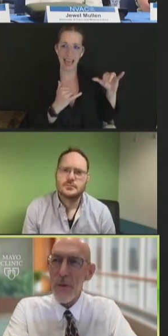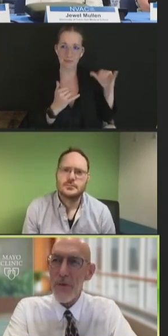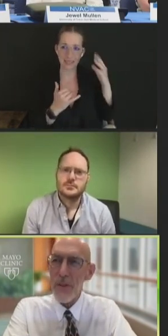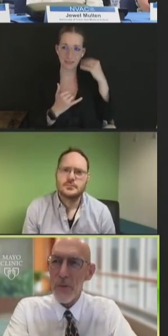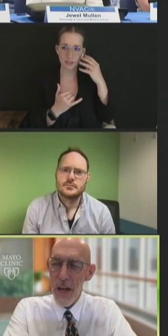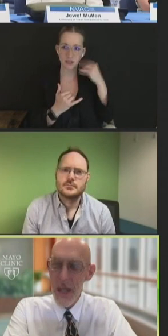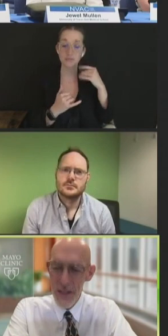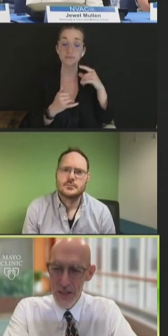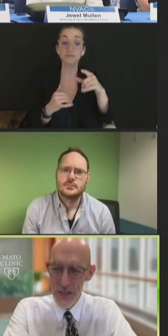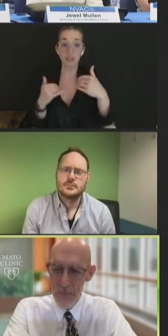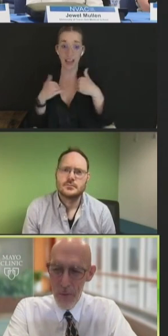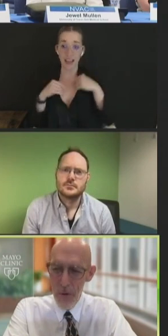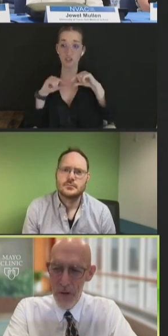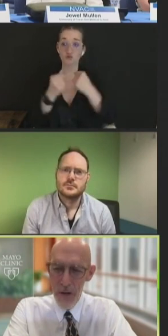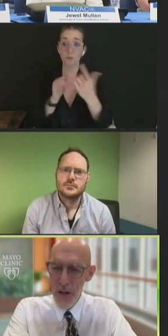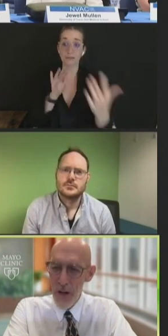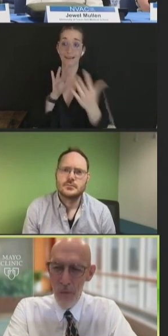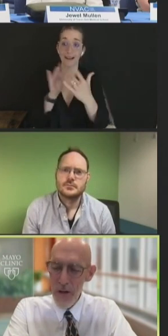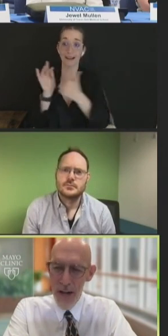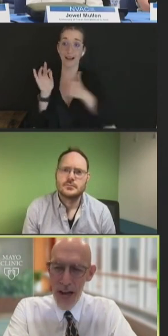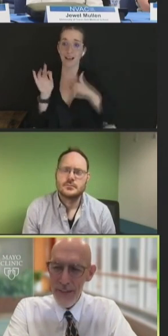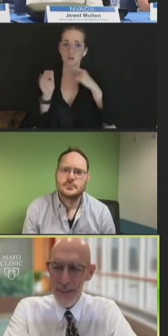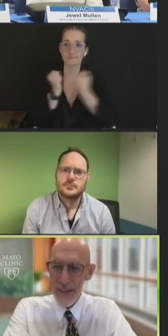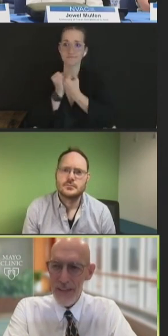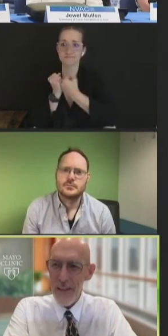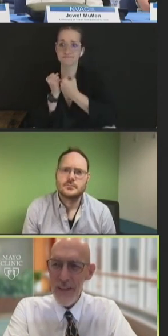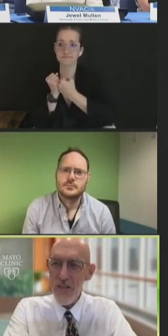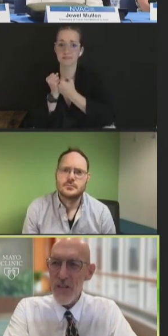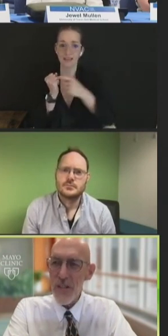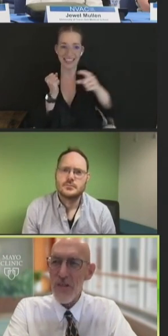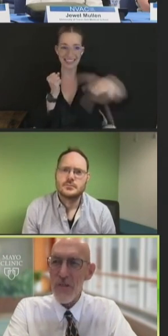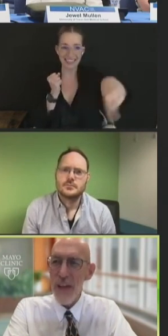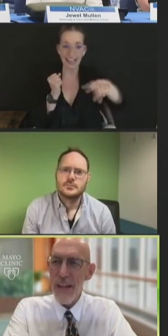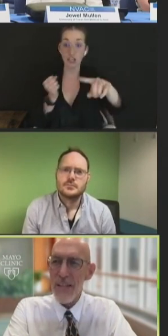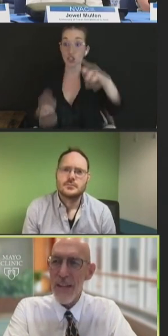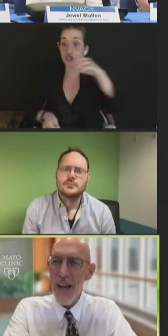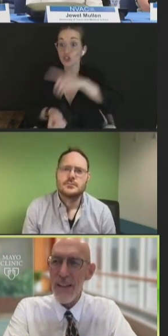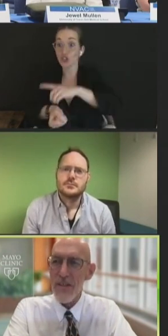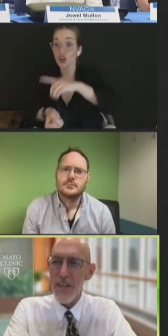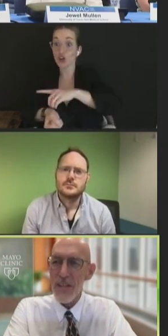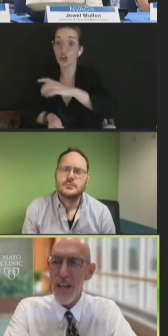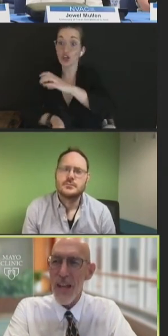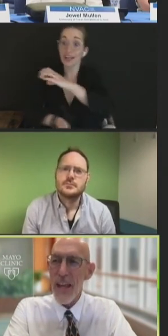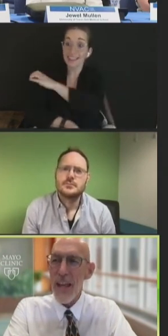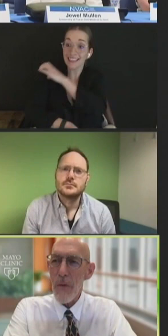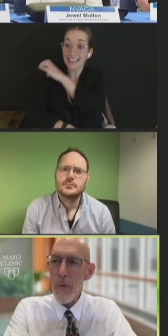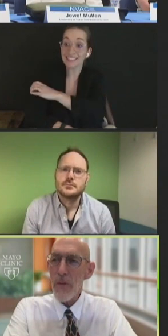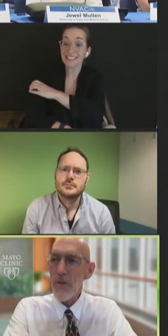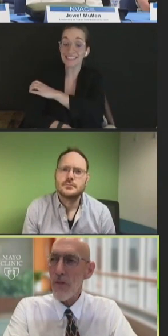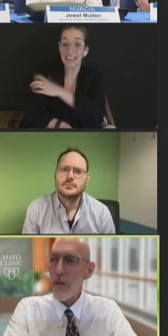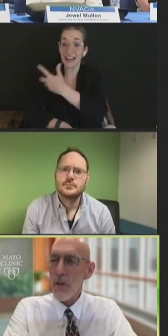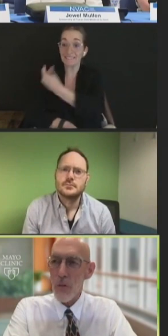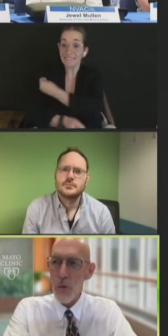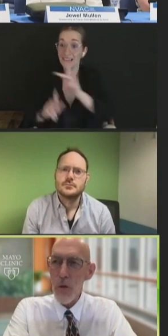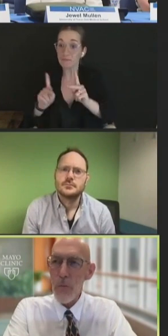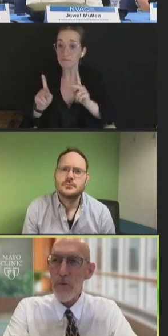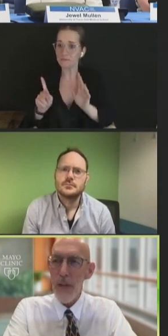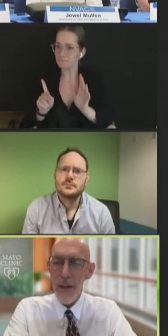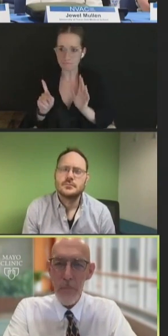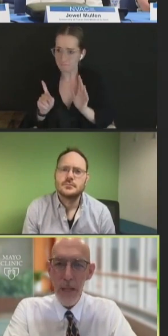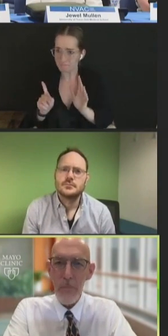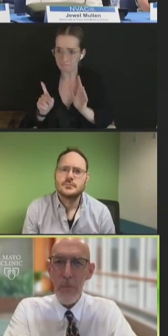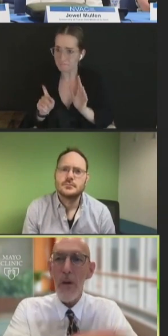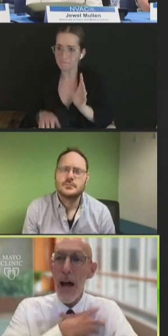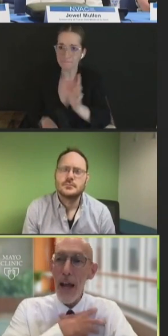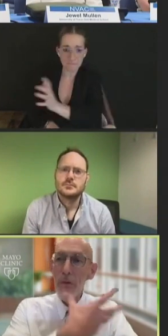us with the greatest support were not clinicians or vaccinologists. It was groups